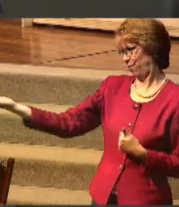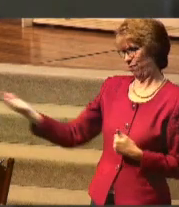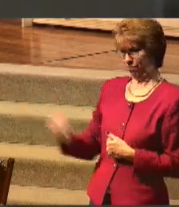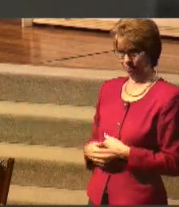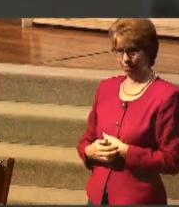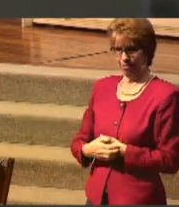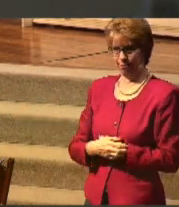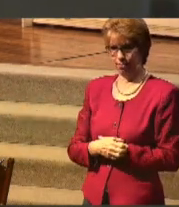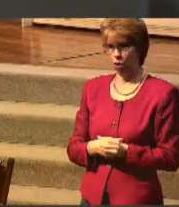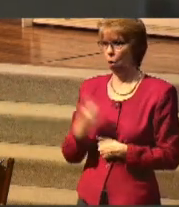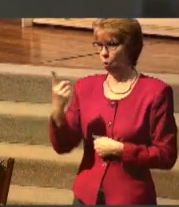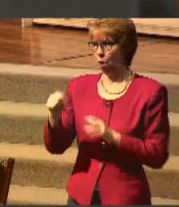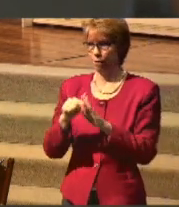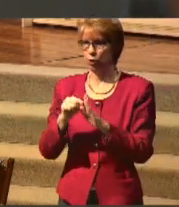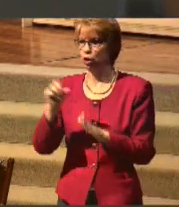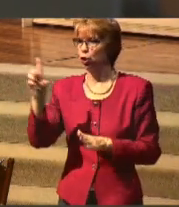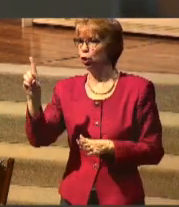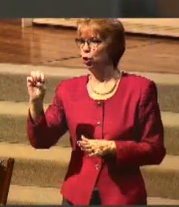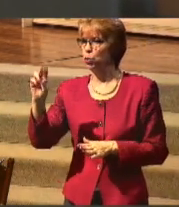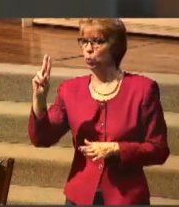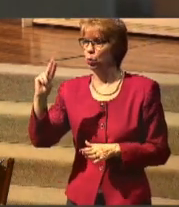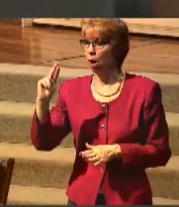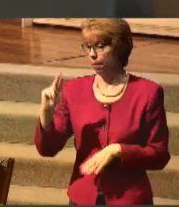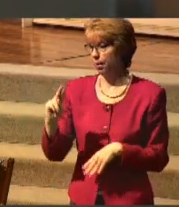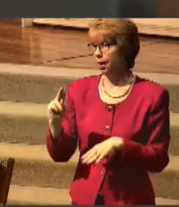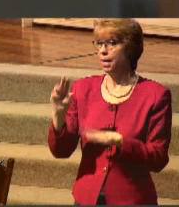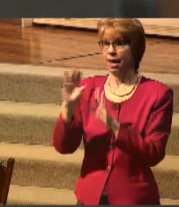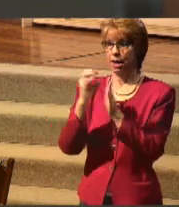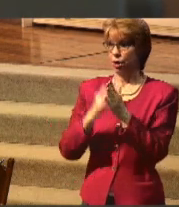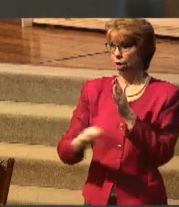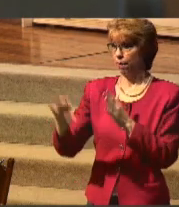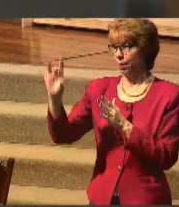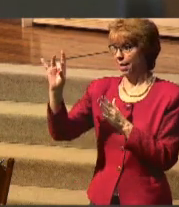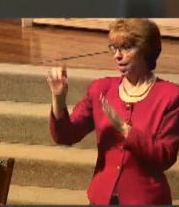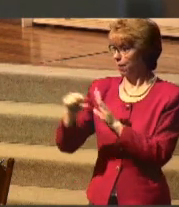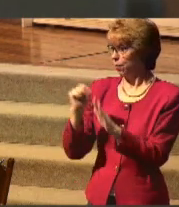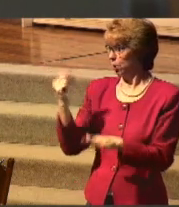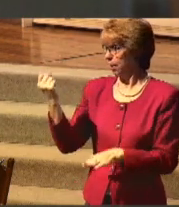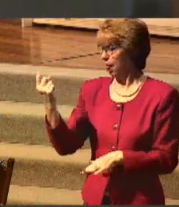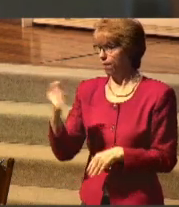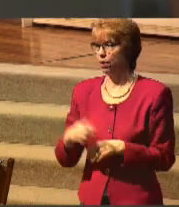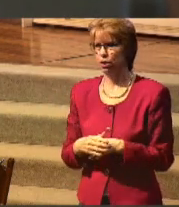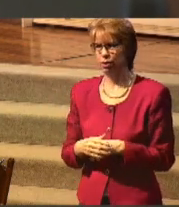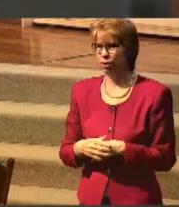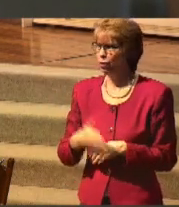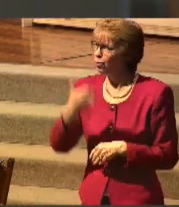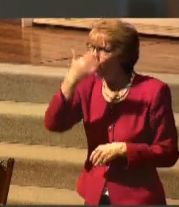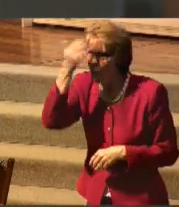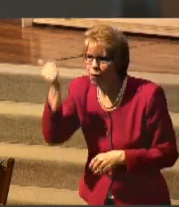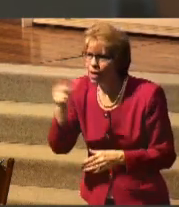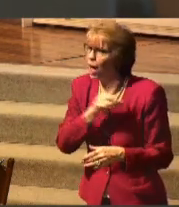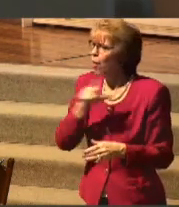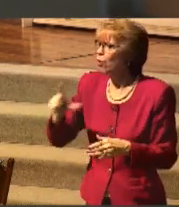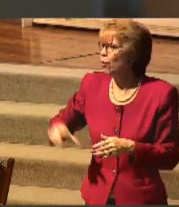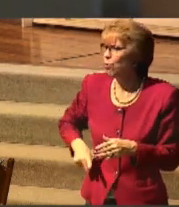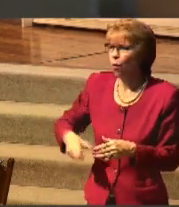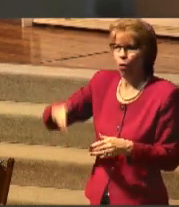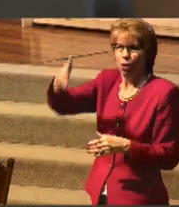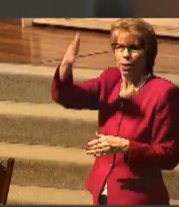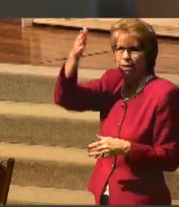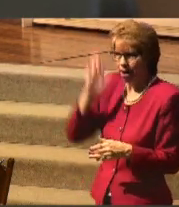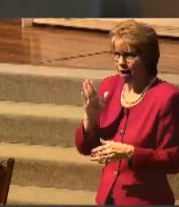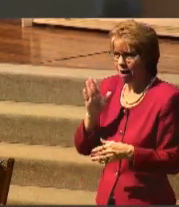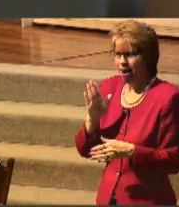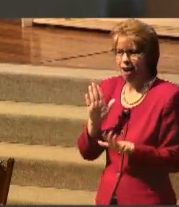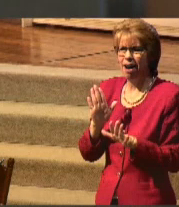with this verse of Deuteronomy 8, verse 11. Beware that thou forget not the Lord thy God in not keeping his commandments